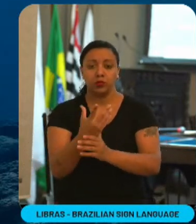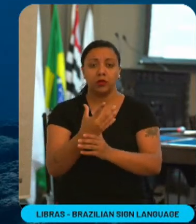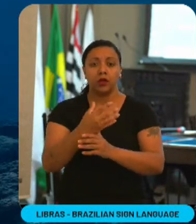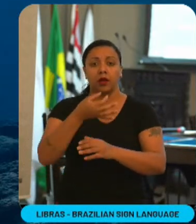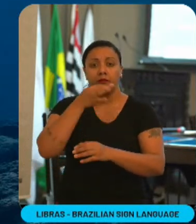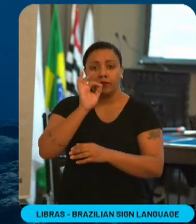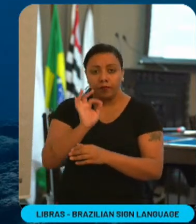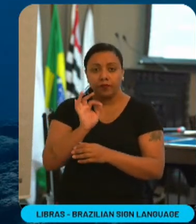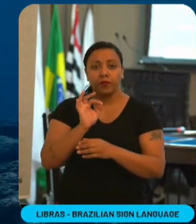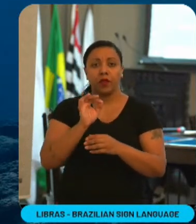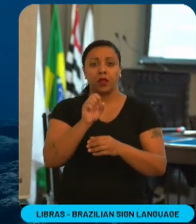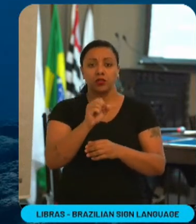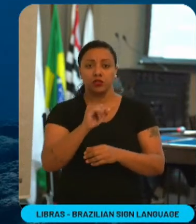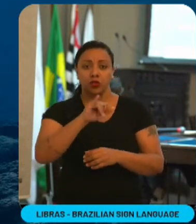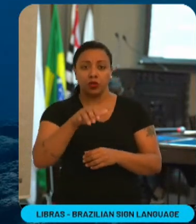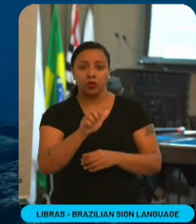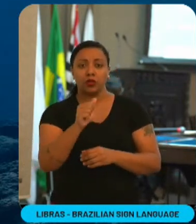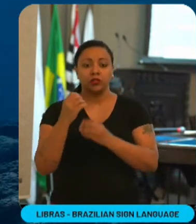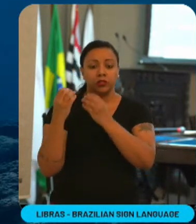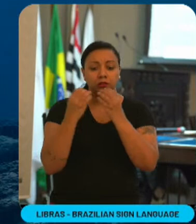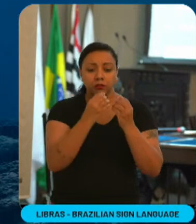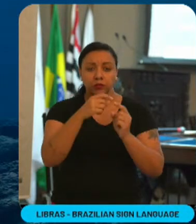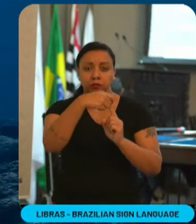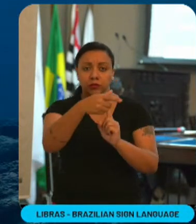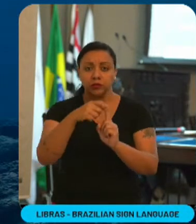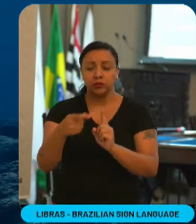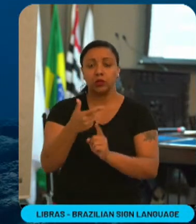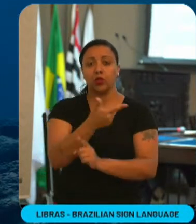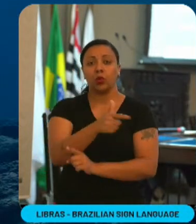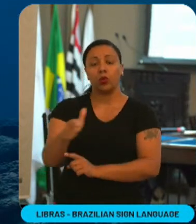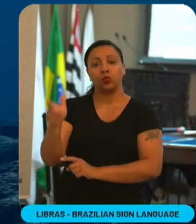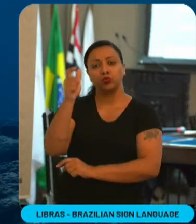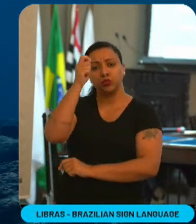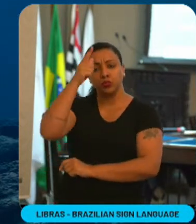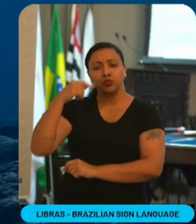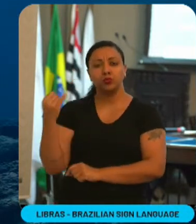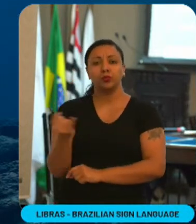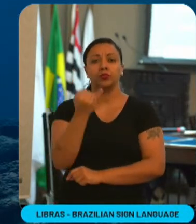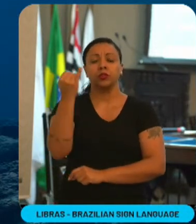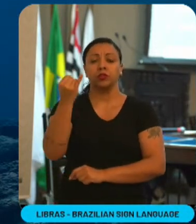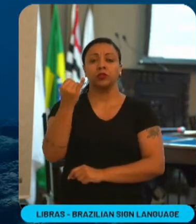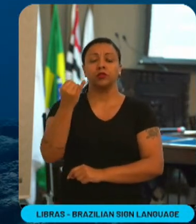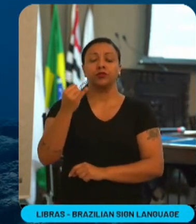in climate changes, but also in the climate zone.